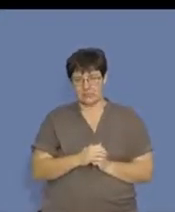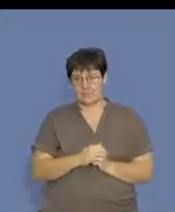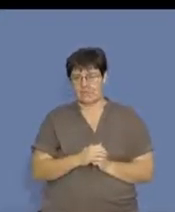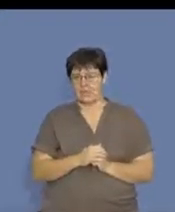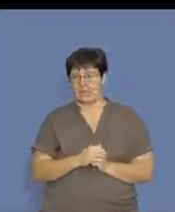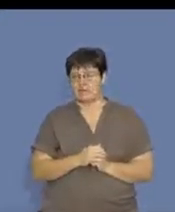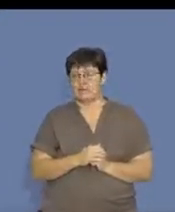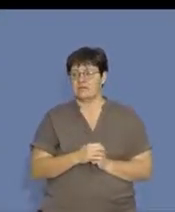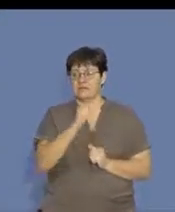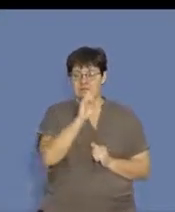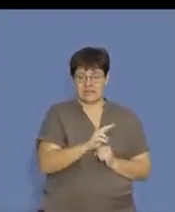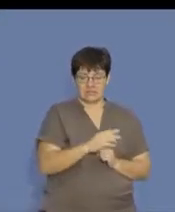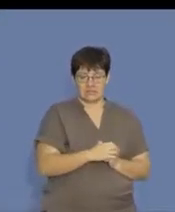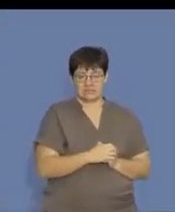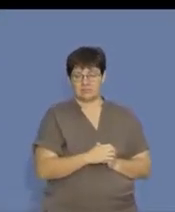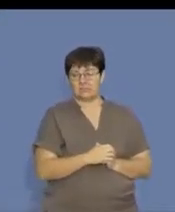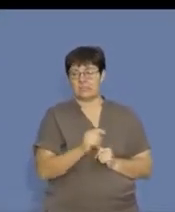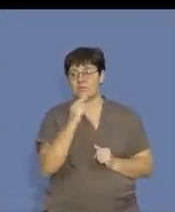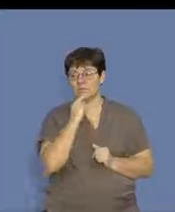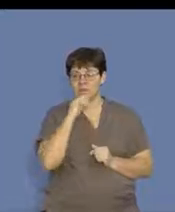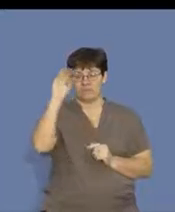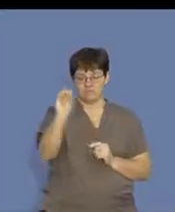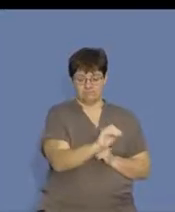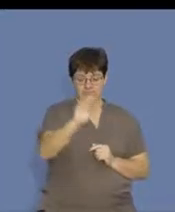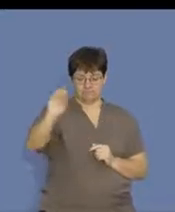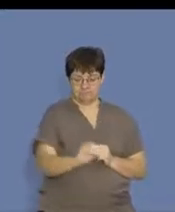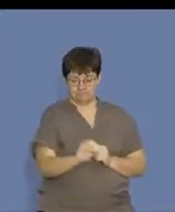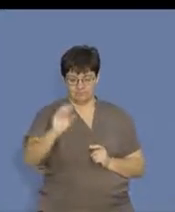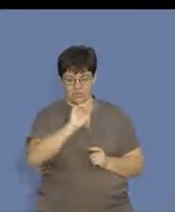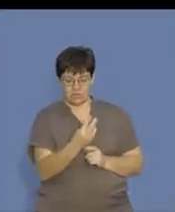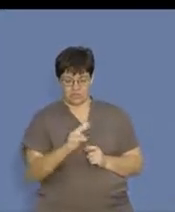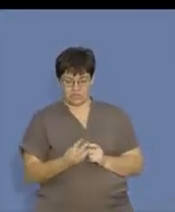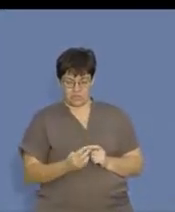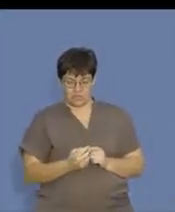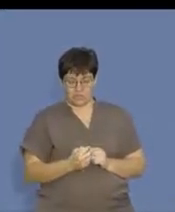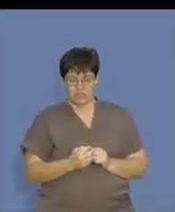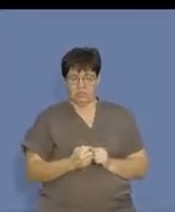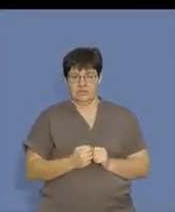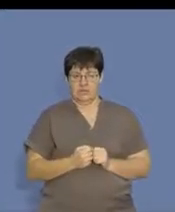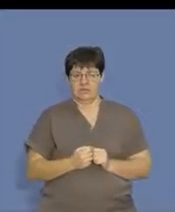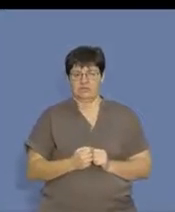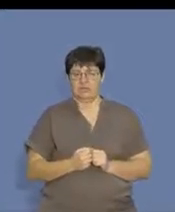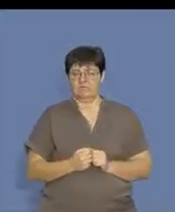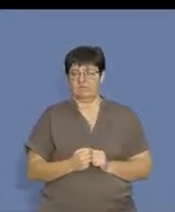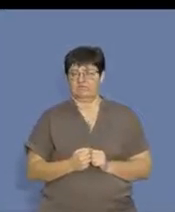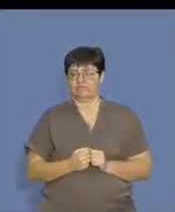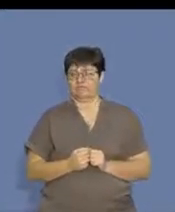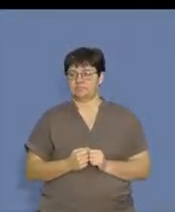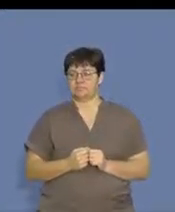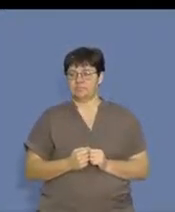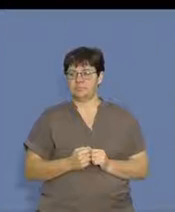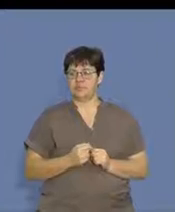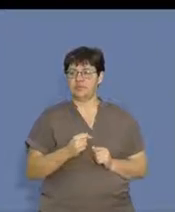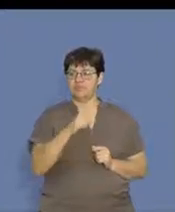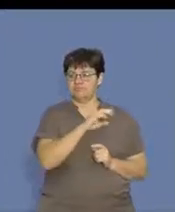A there. And then number 2 will be to substitute this. You sub this in the equation